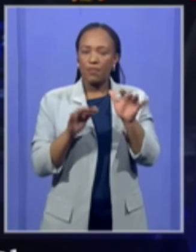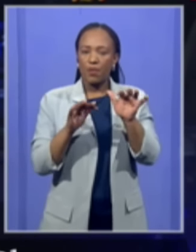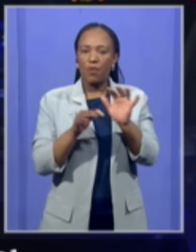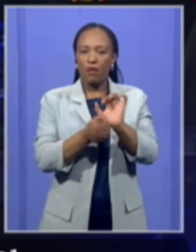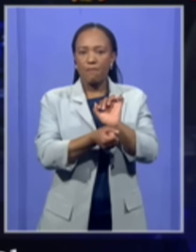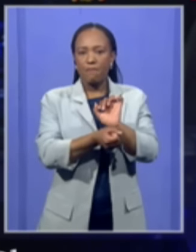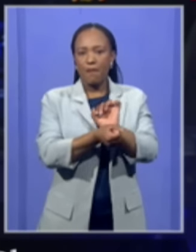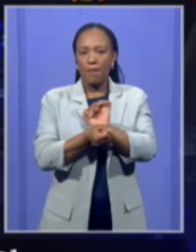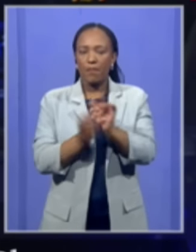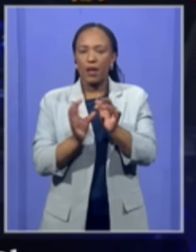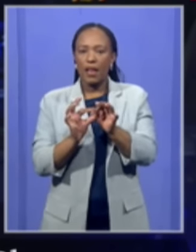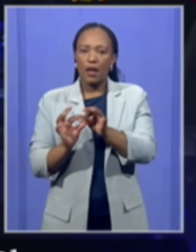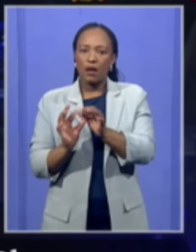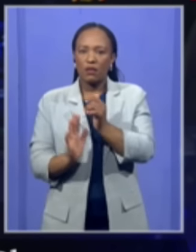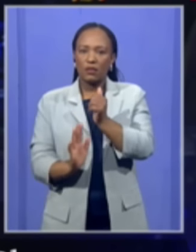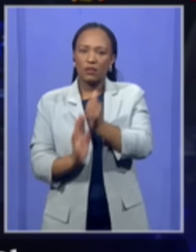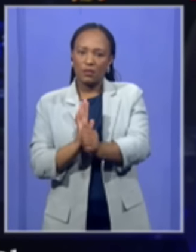e mabapi le polao ya